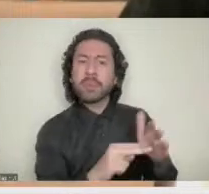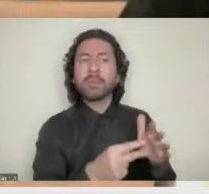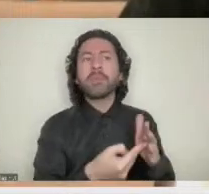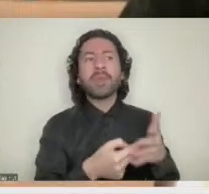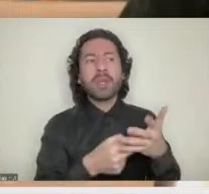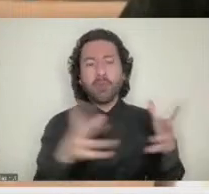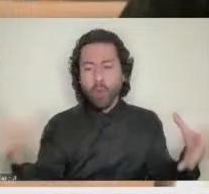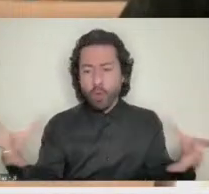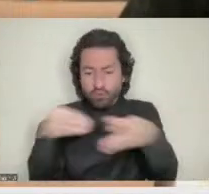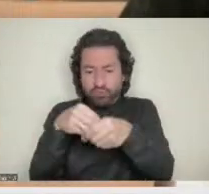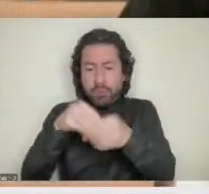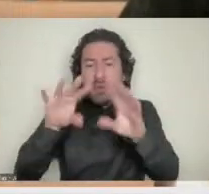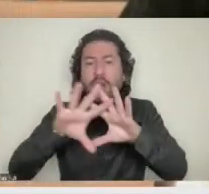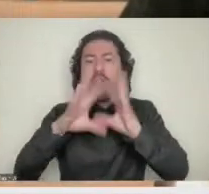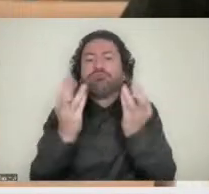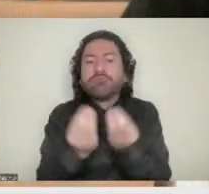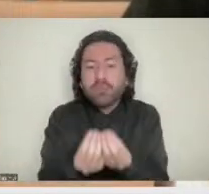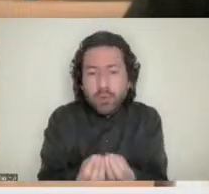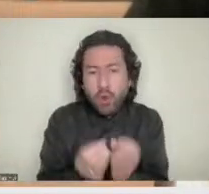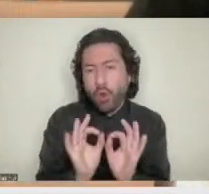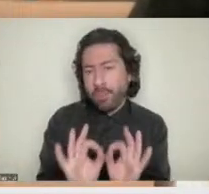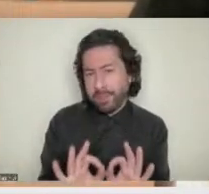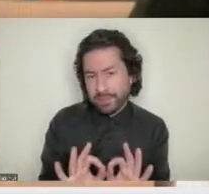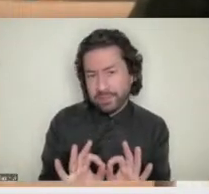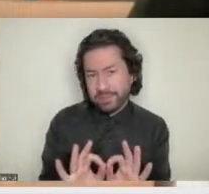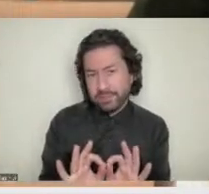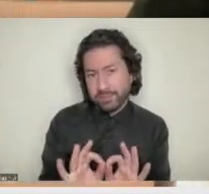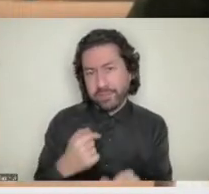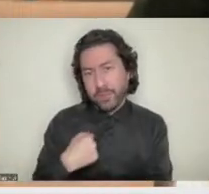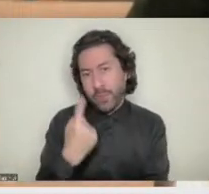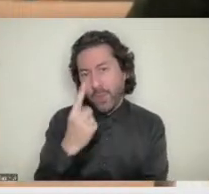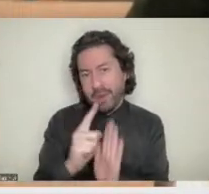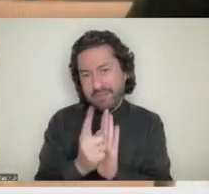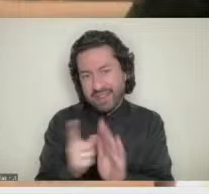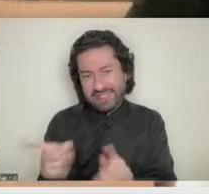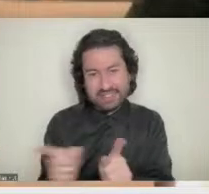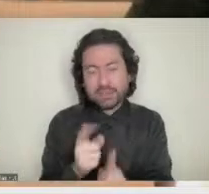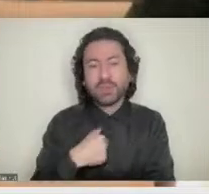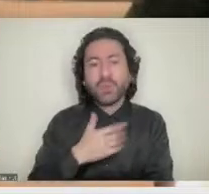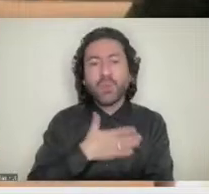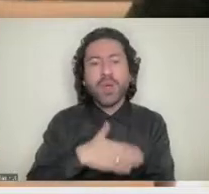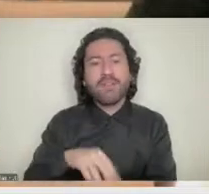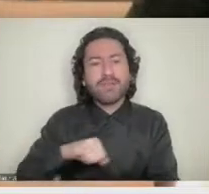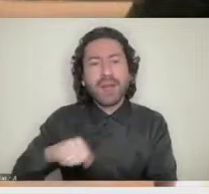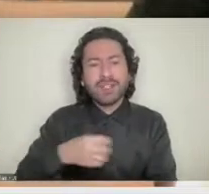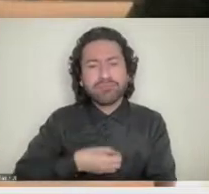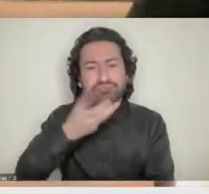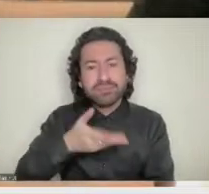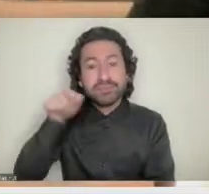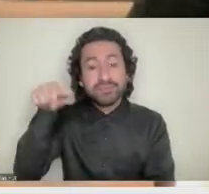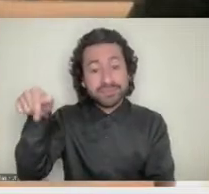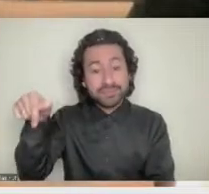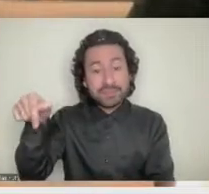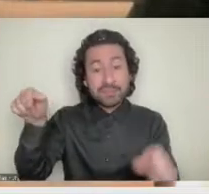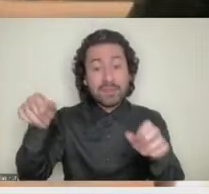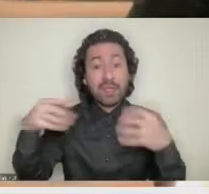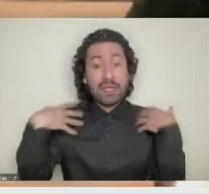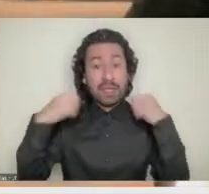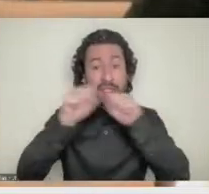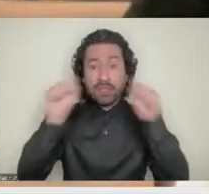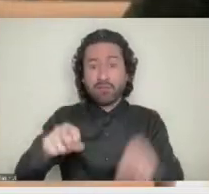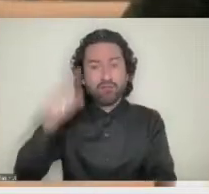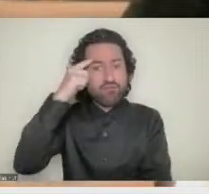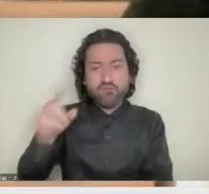components that have to do with that comprehensive situation. Finally, because I have less than a minute left, I would like to very quickly mention that our health system